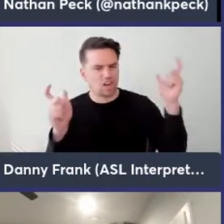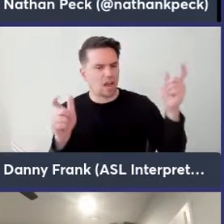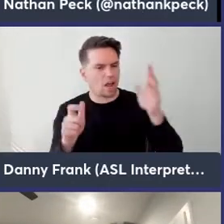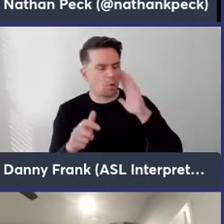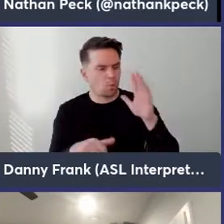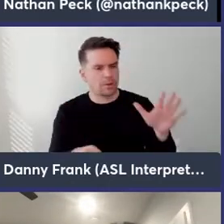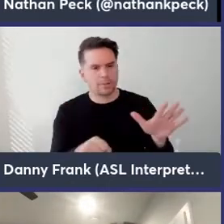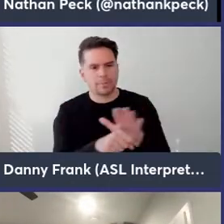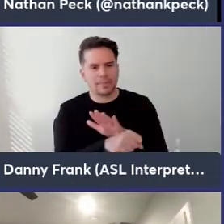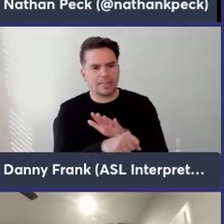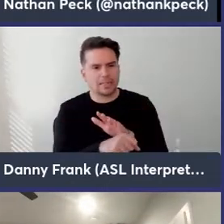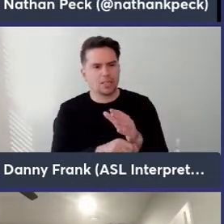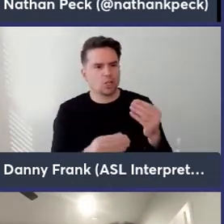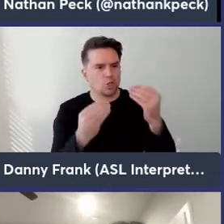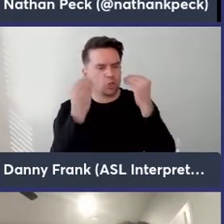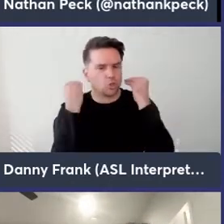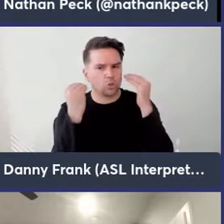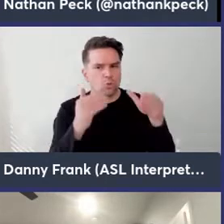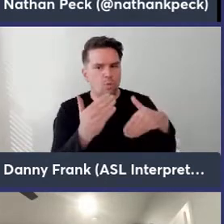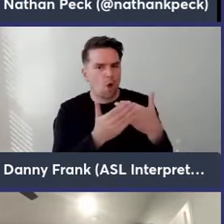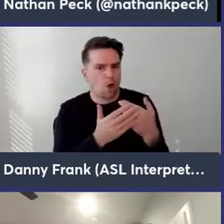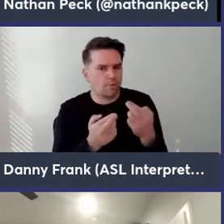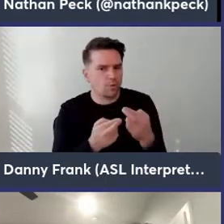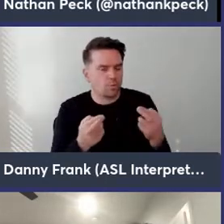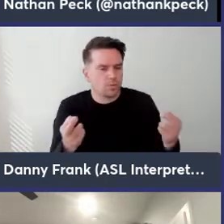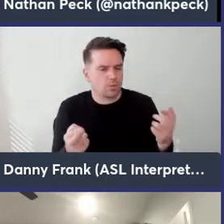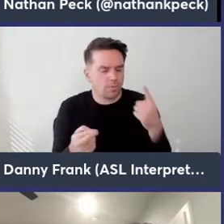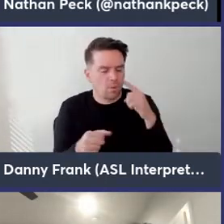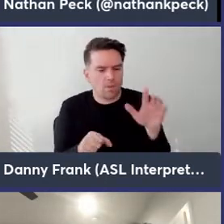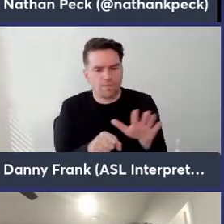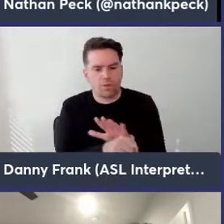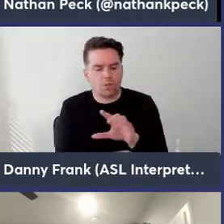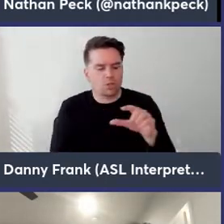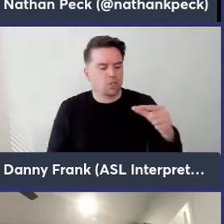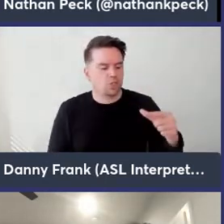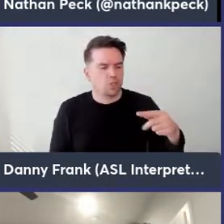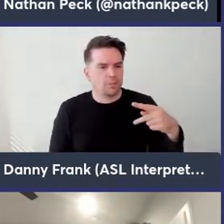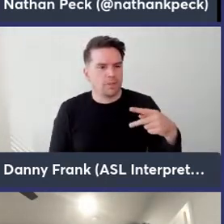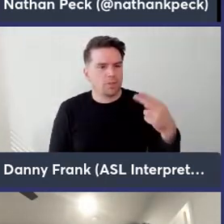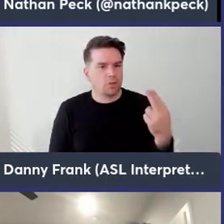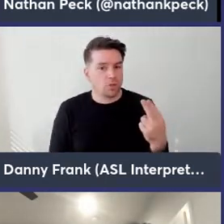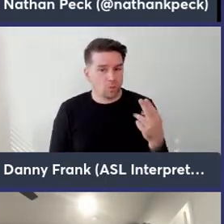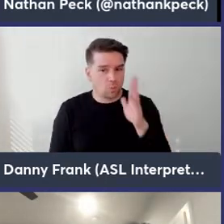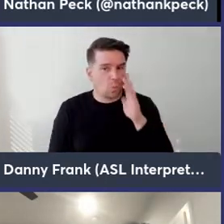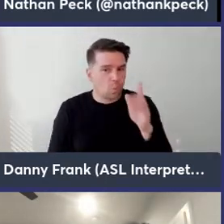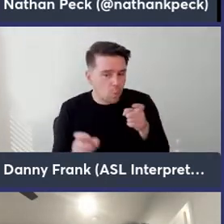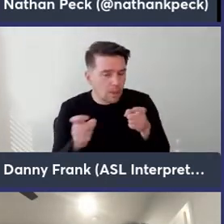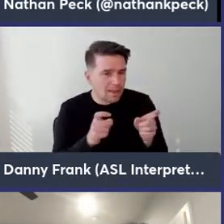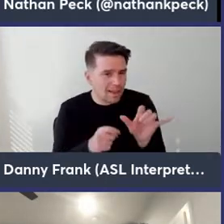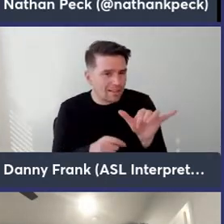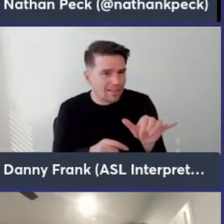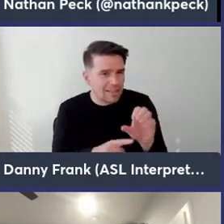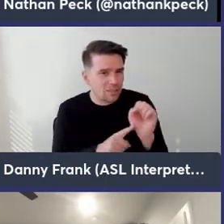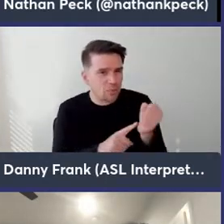completely consume the resources of a whole GPU? Right. Does it handle that situation as well? Yeah, so MME